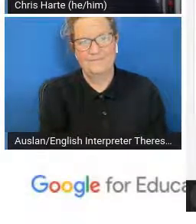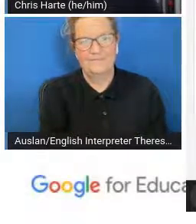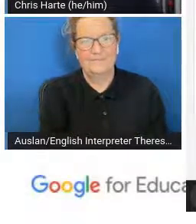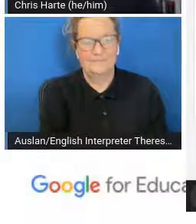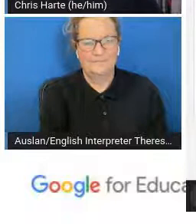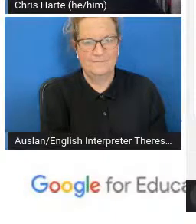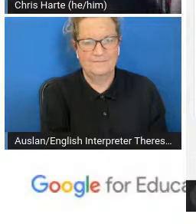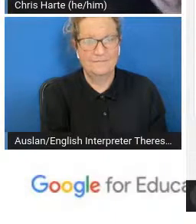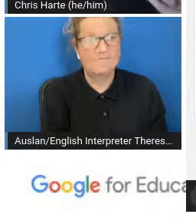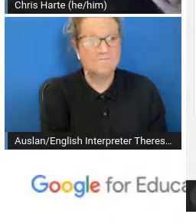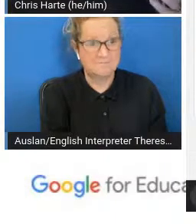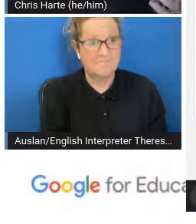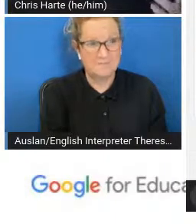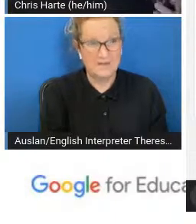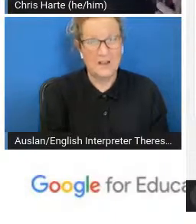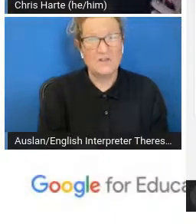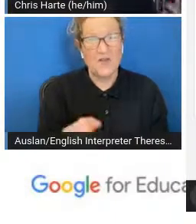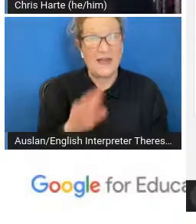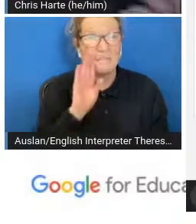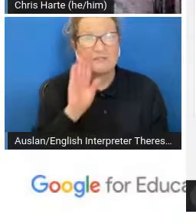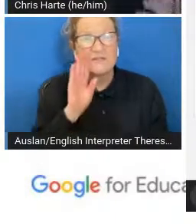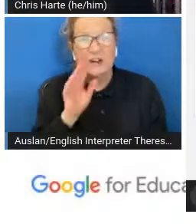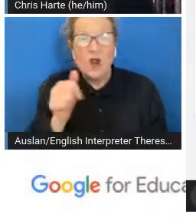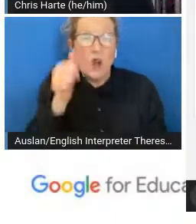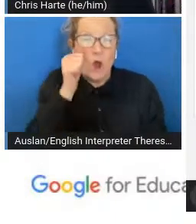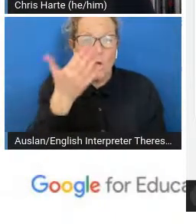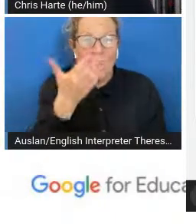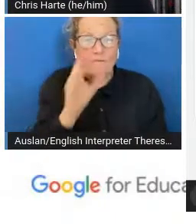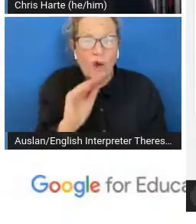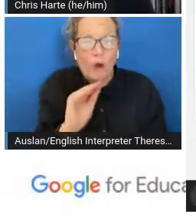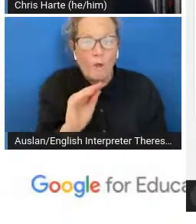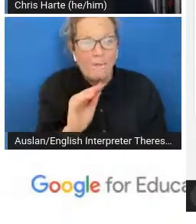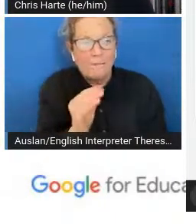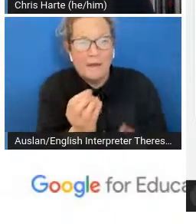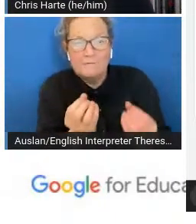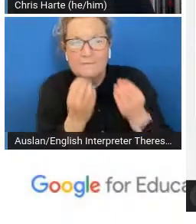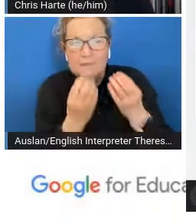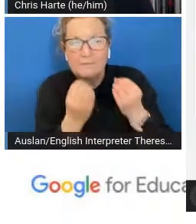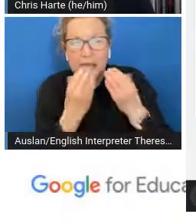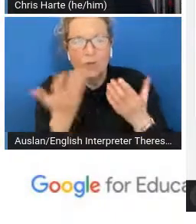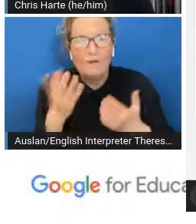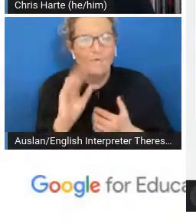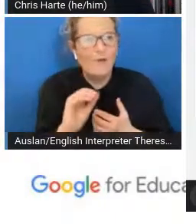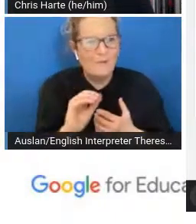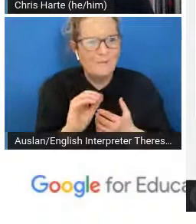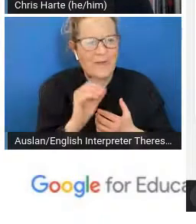So then the person knows where that critique has come from and is in fact able to seek